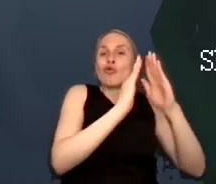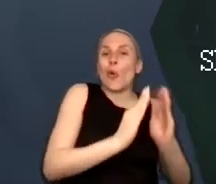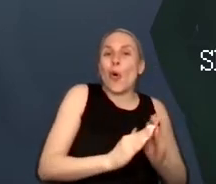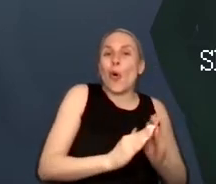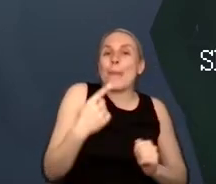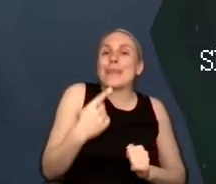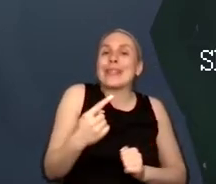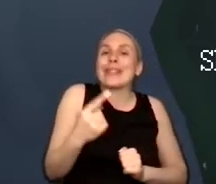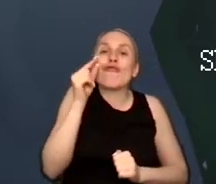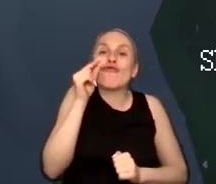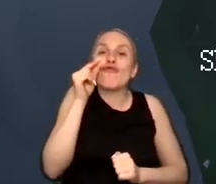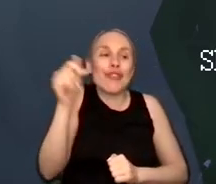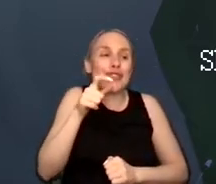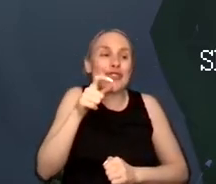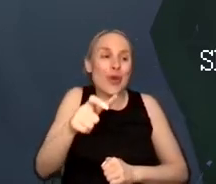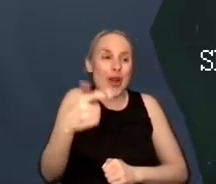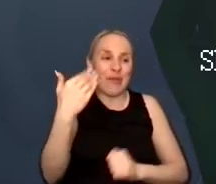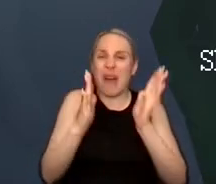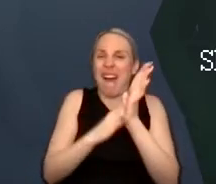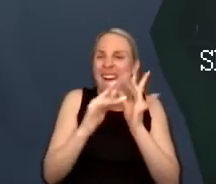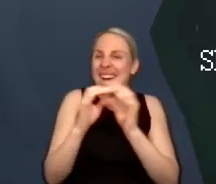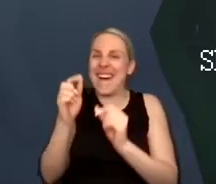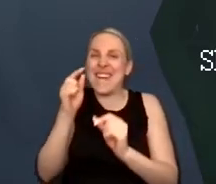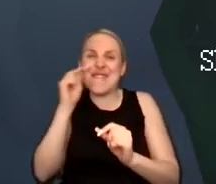French words. Again, the distributed